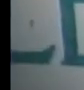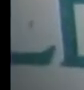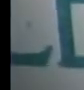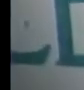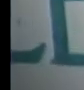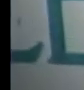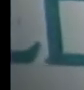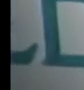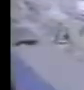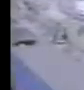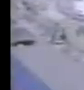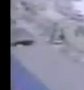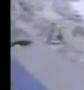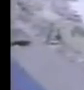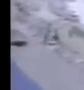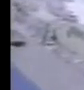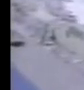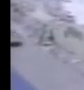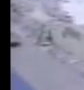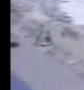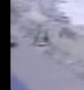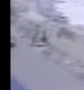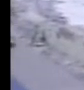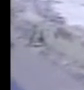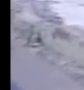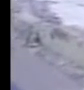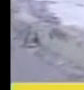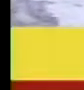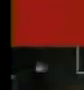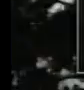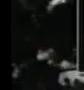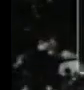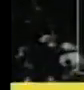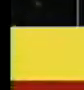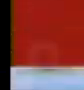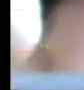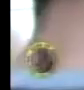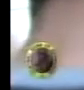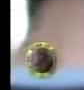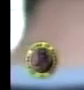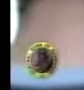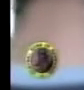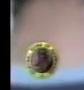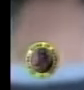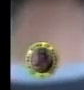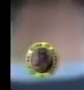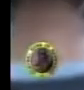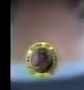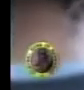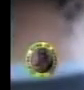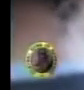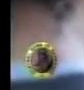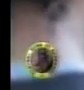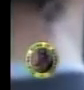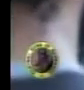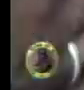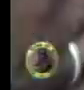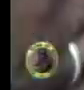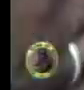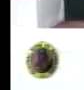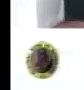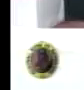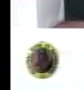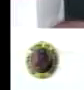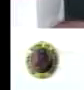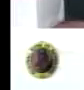Castle and the planned Hyatt among others, make for a bright future. Right now, we're more interested in these dominoes, but trying to show